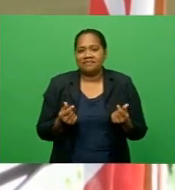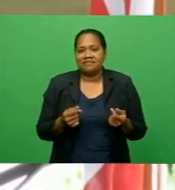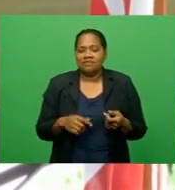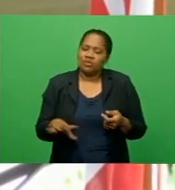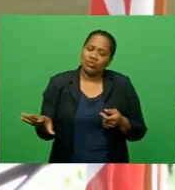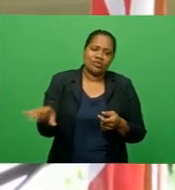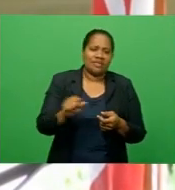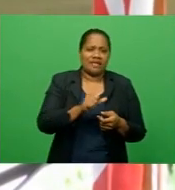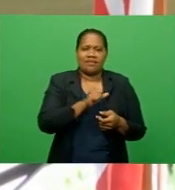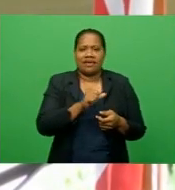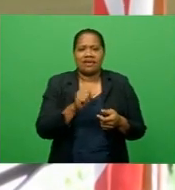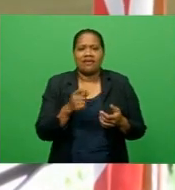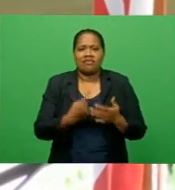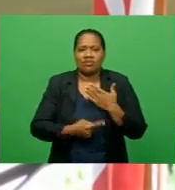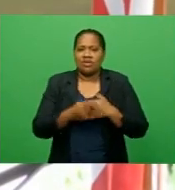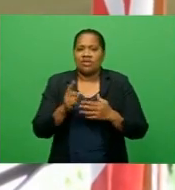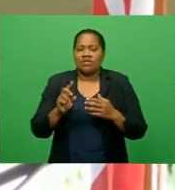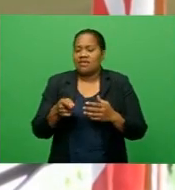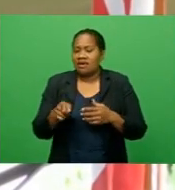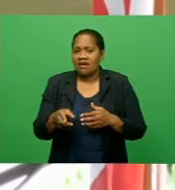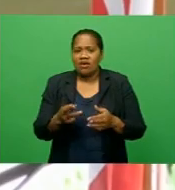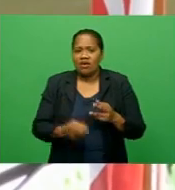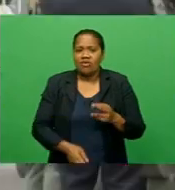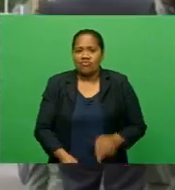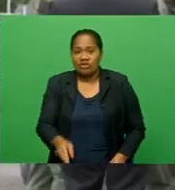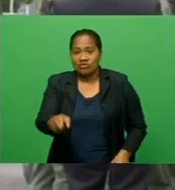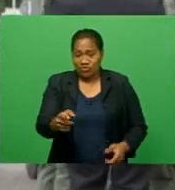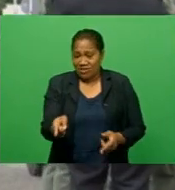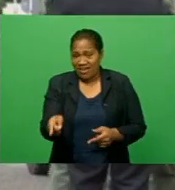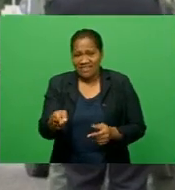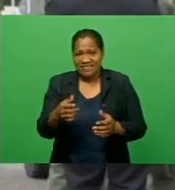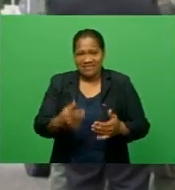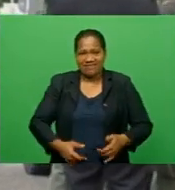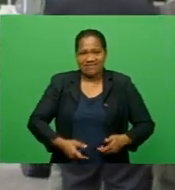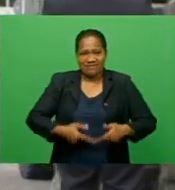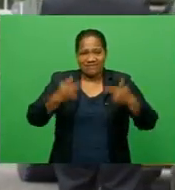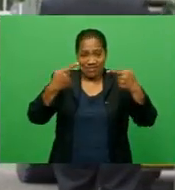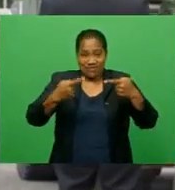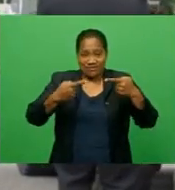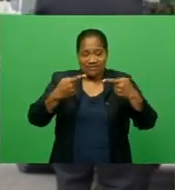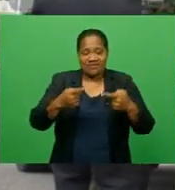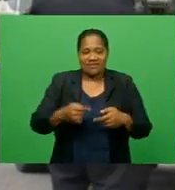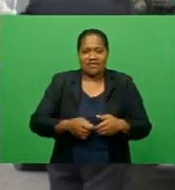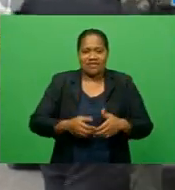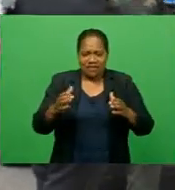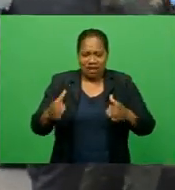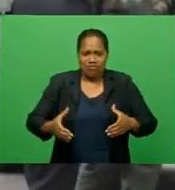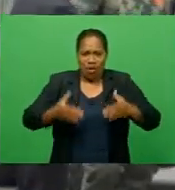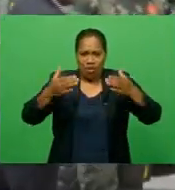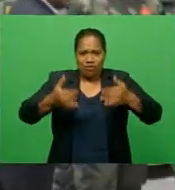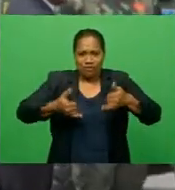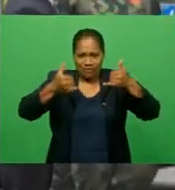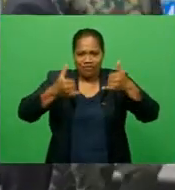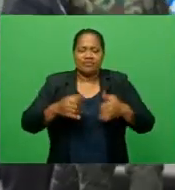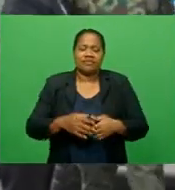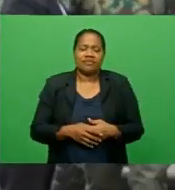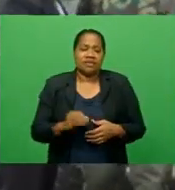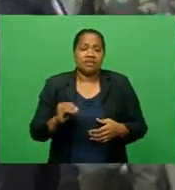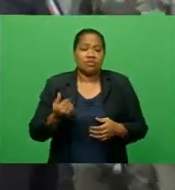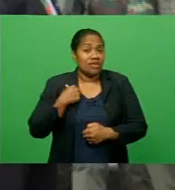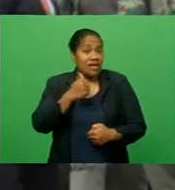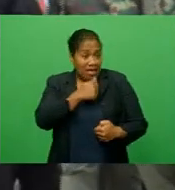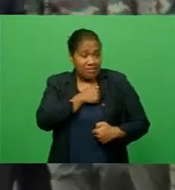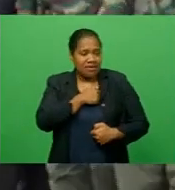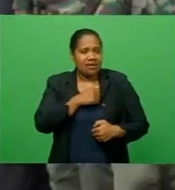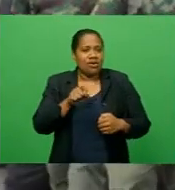Ratu Sukuna Tanua to its rightful home in the Sabah. The Army rugby team is the defending champions of the Schooner